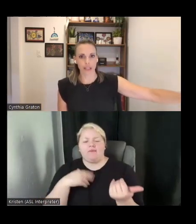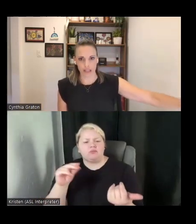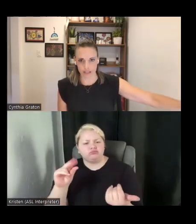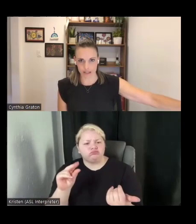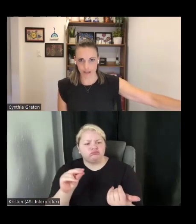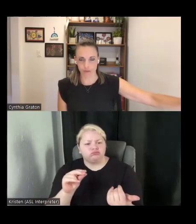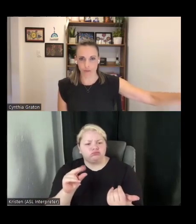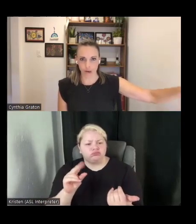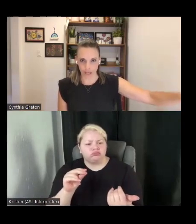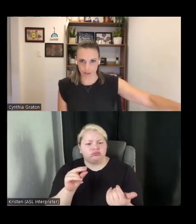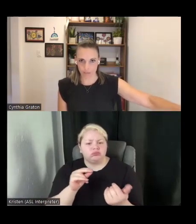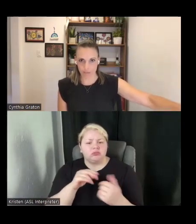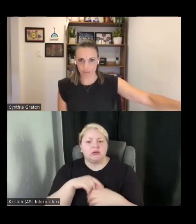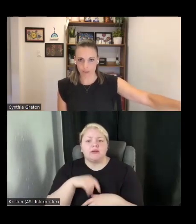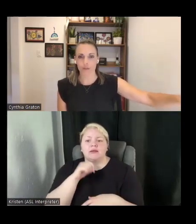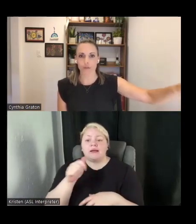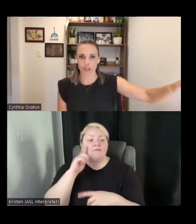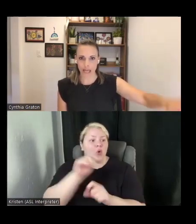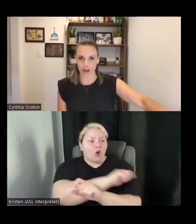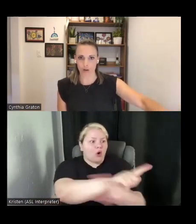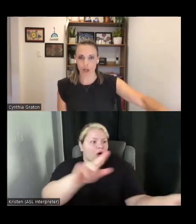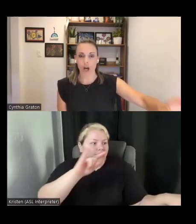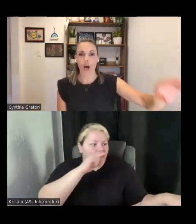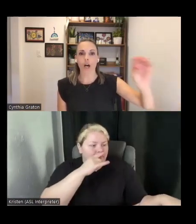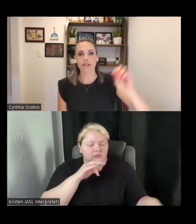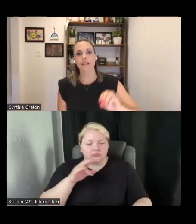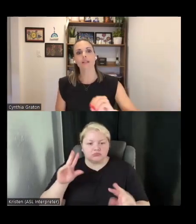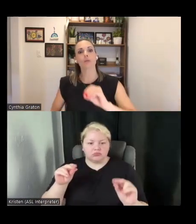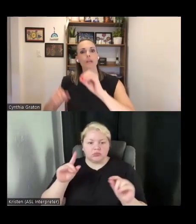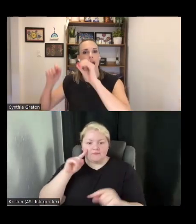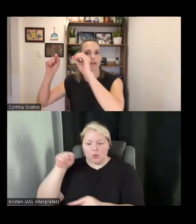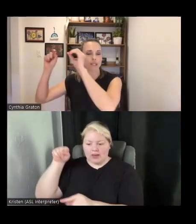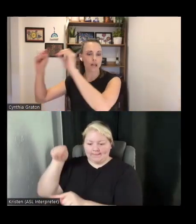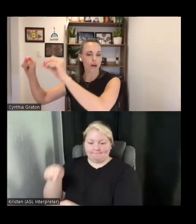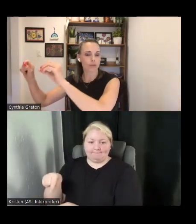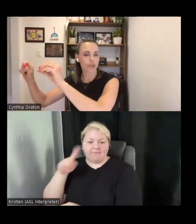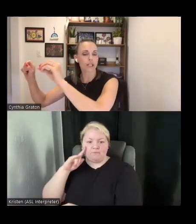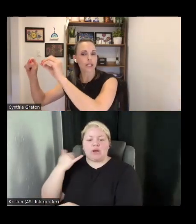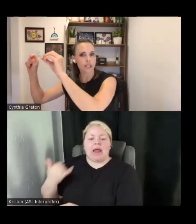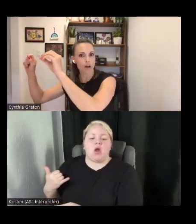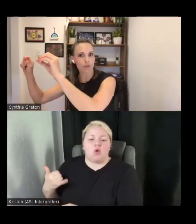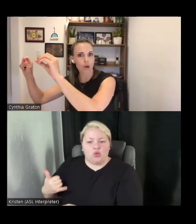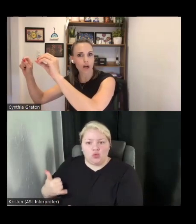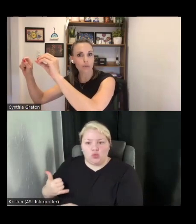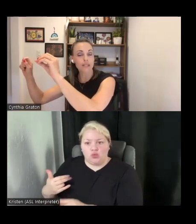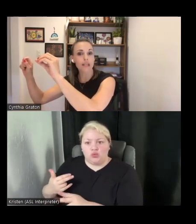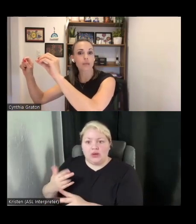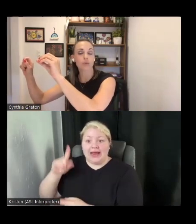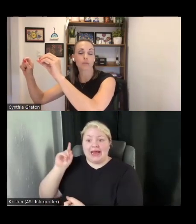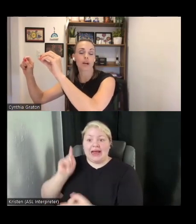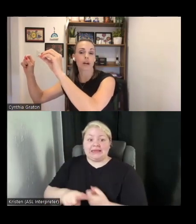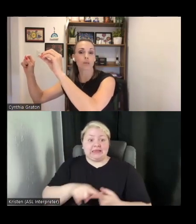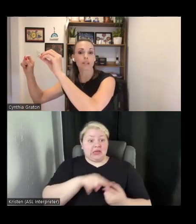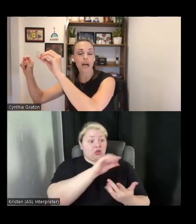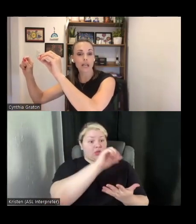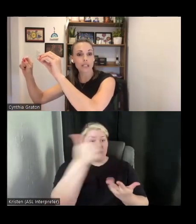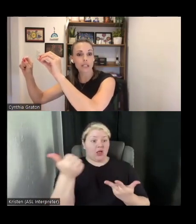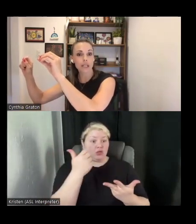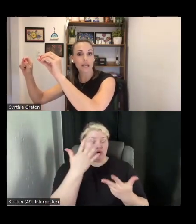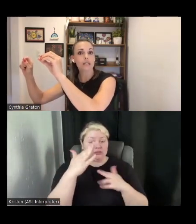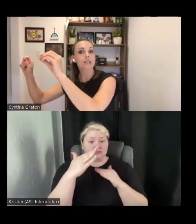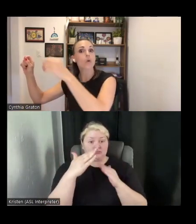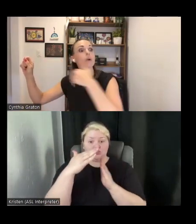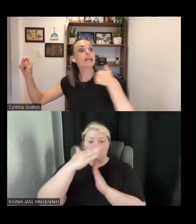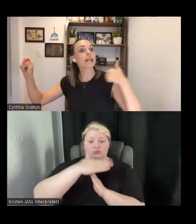the kids. For him, for now, until we have solved an unsolved problems that we